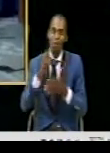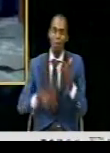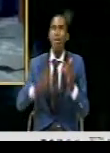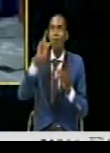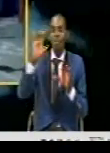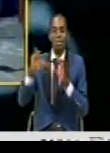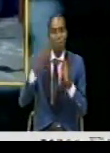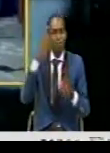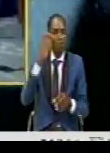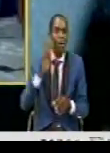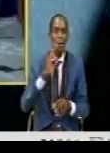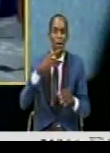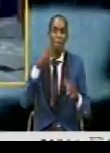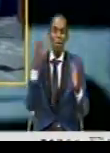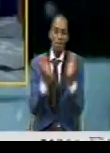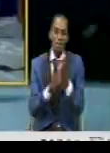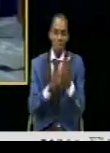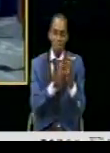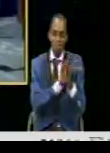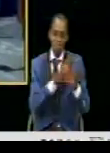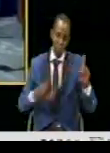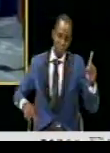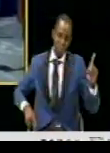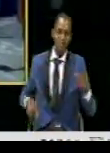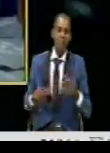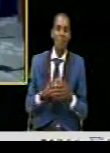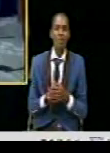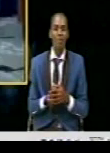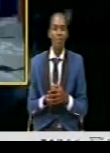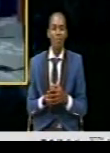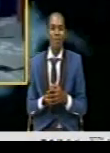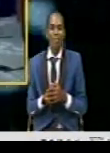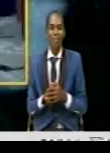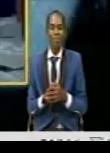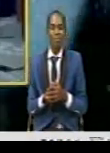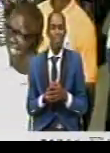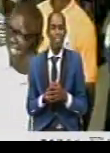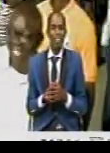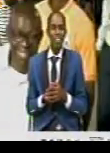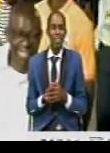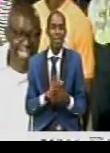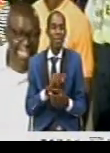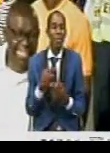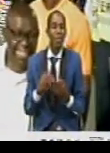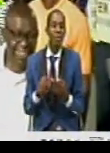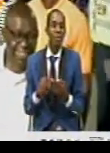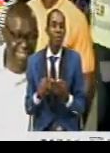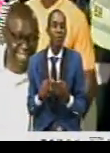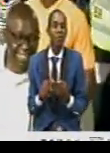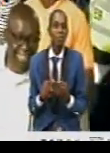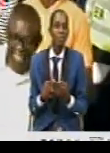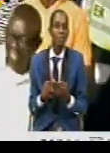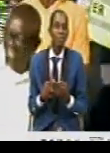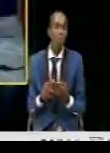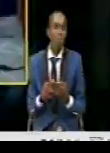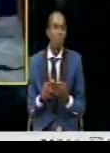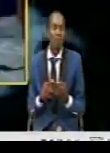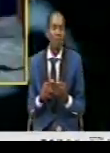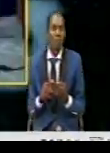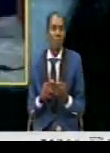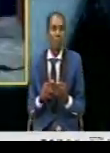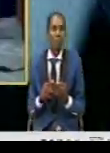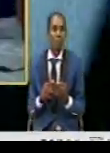run from Mero reach here and not stop. So that what God has done for me. Praise the Lord. And